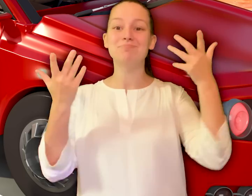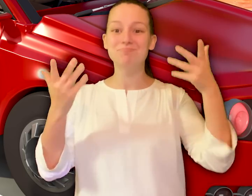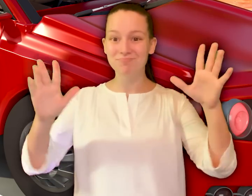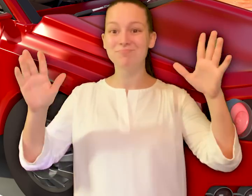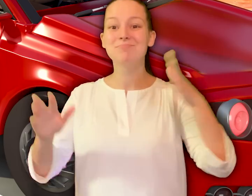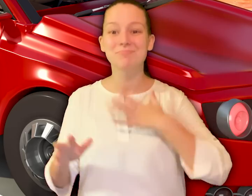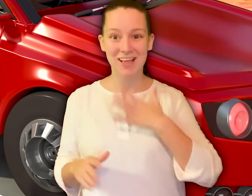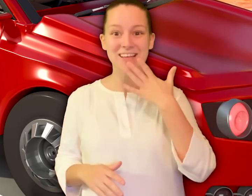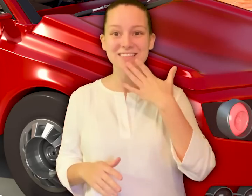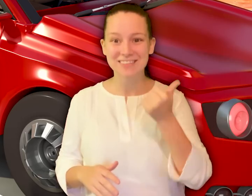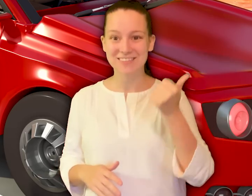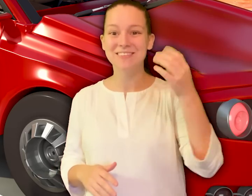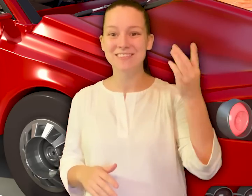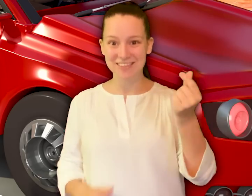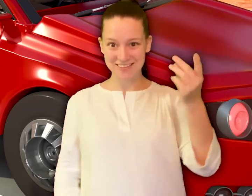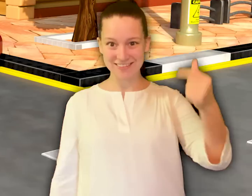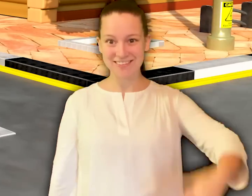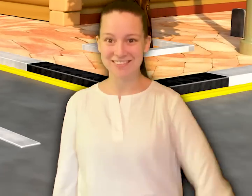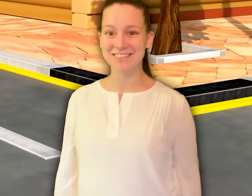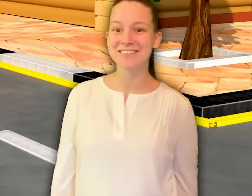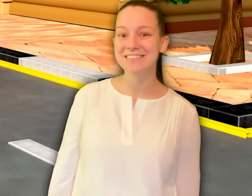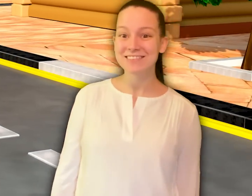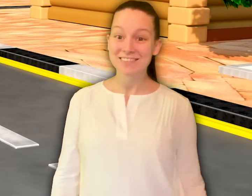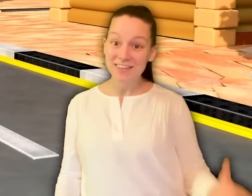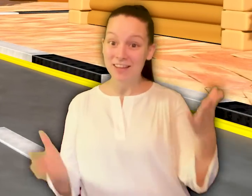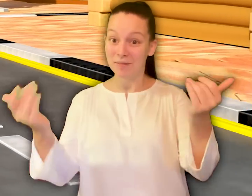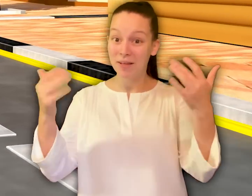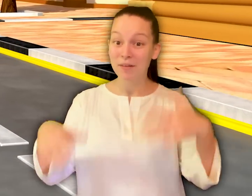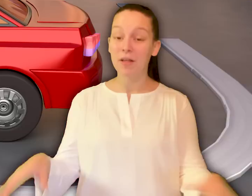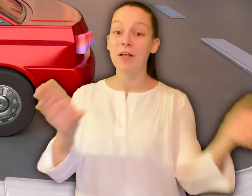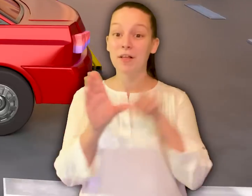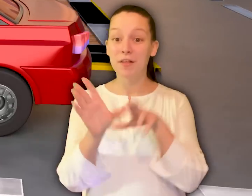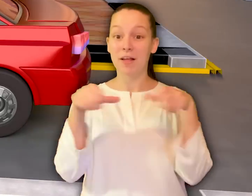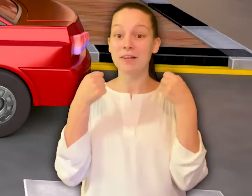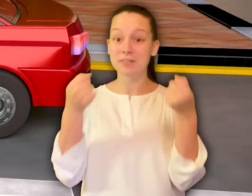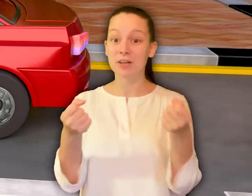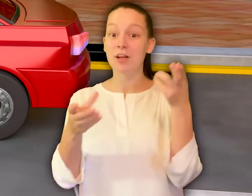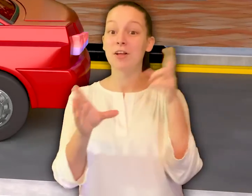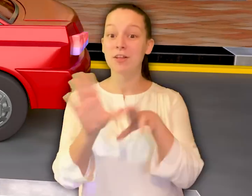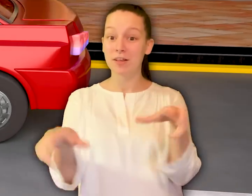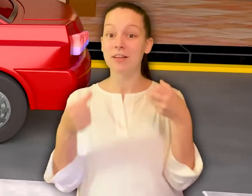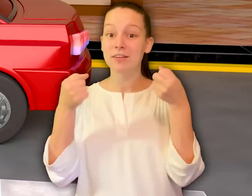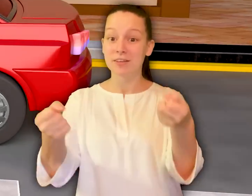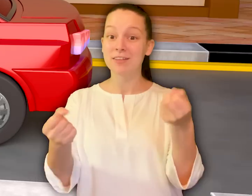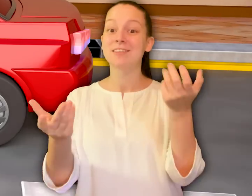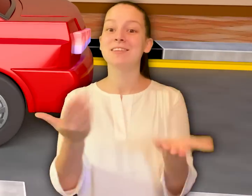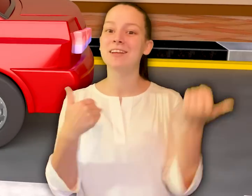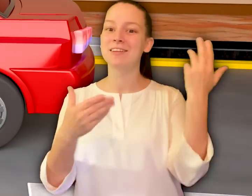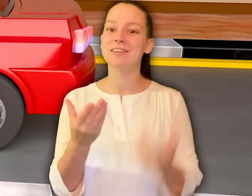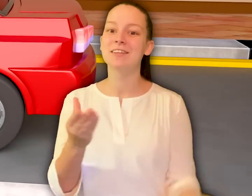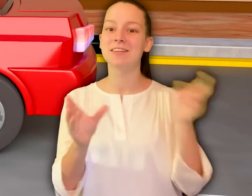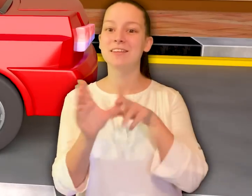it will only take a sec my sweet puppy off we go to ride our car ride our